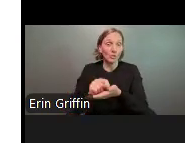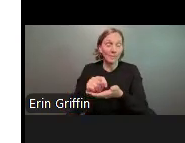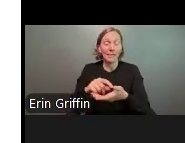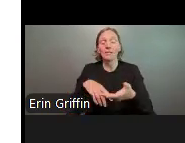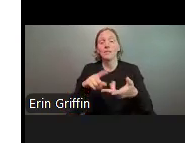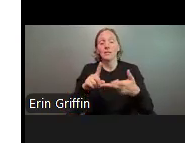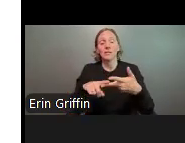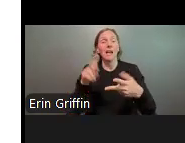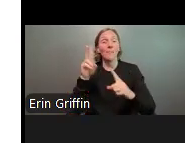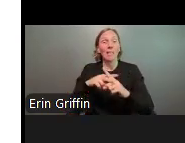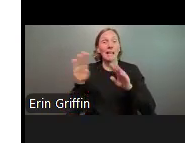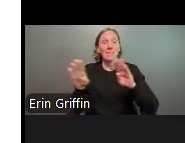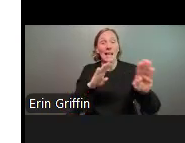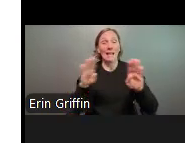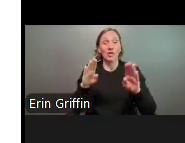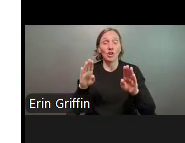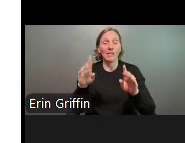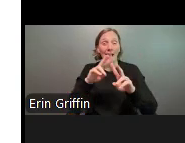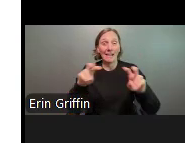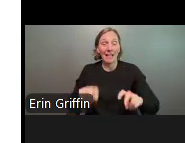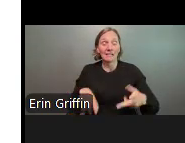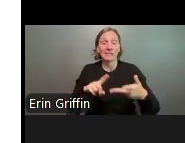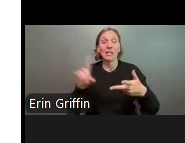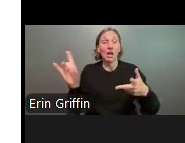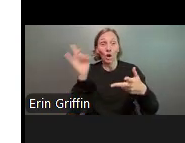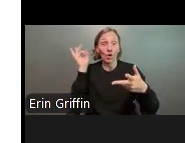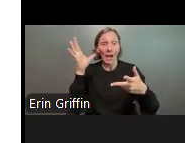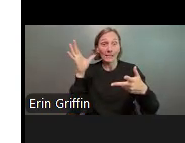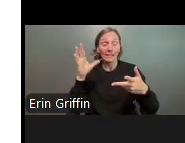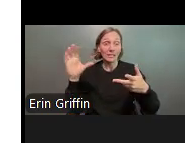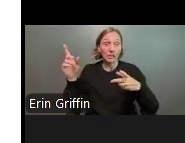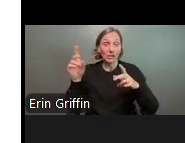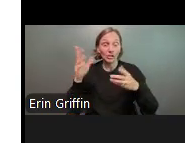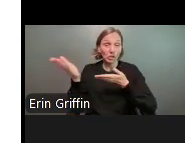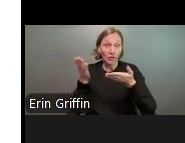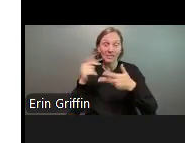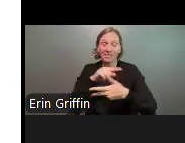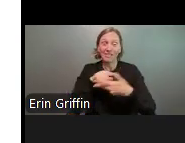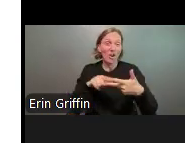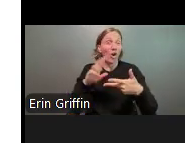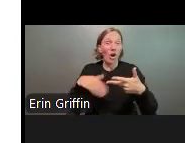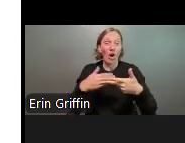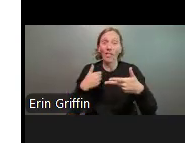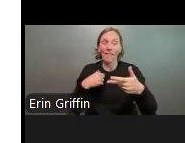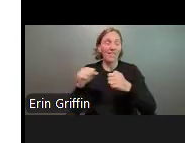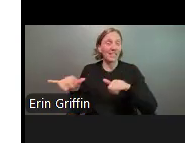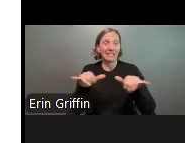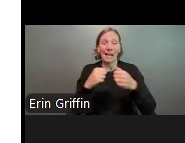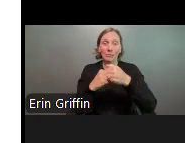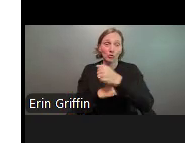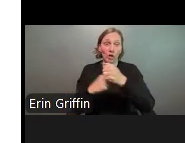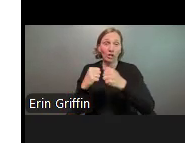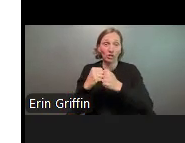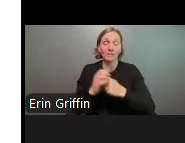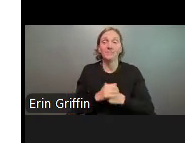analysis, and crisis services. They all operate in the same structure. Sometimes there's questions about how